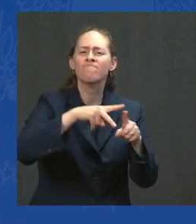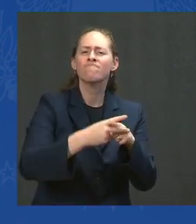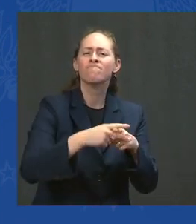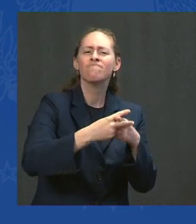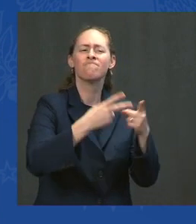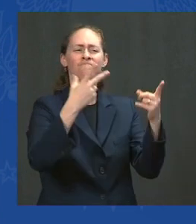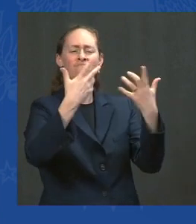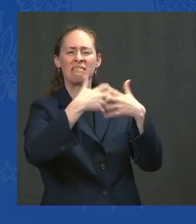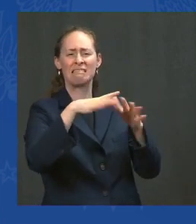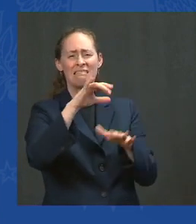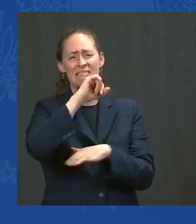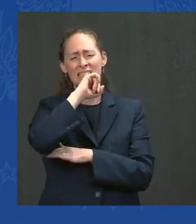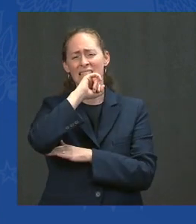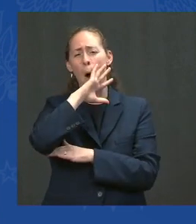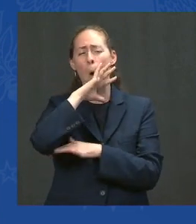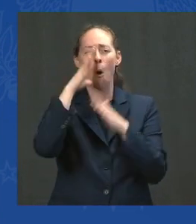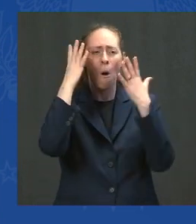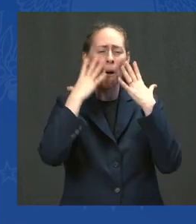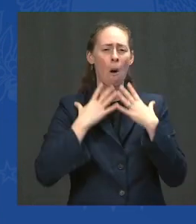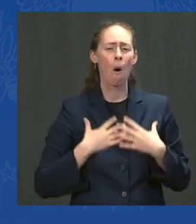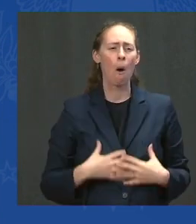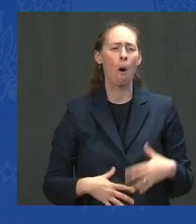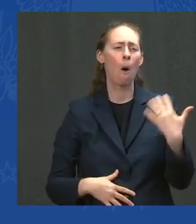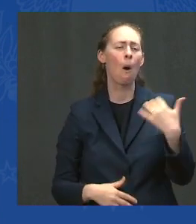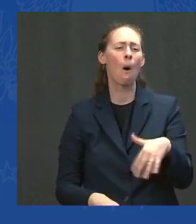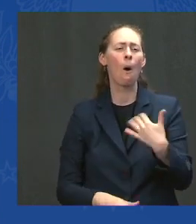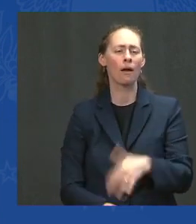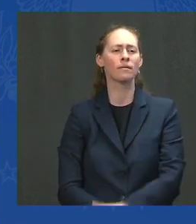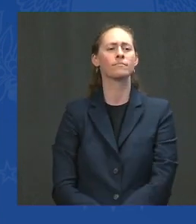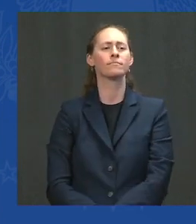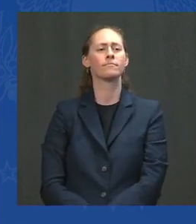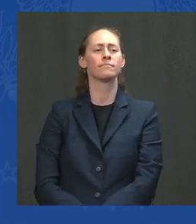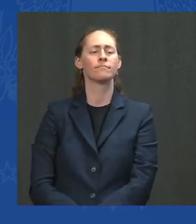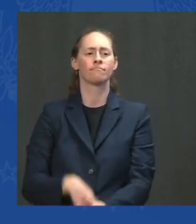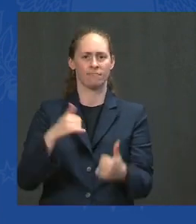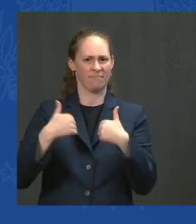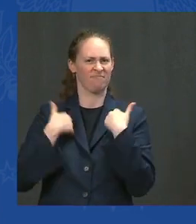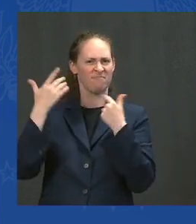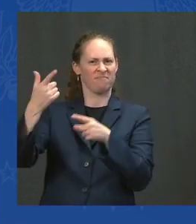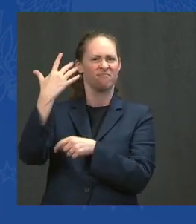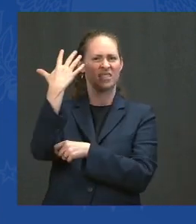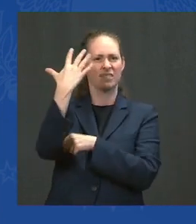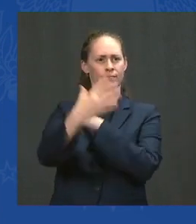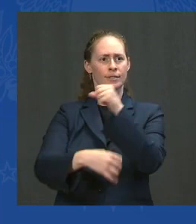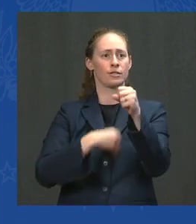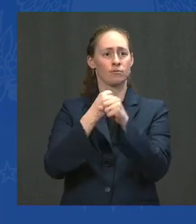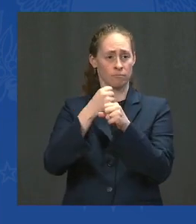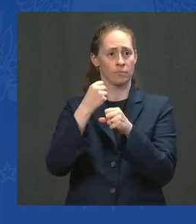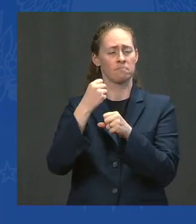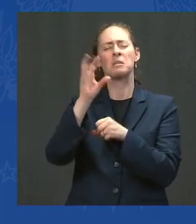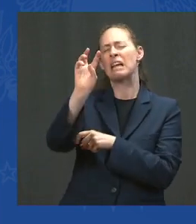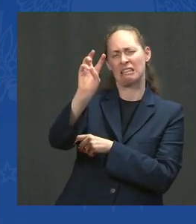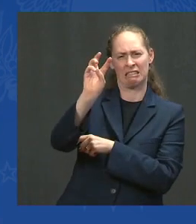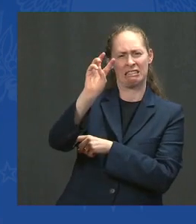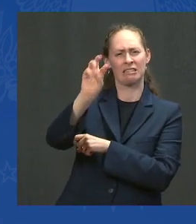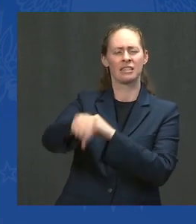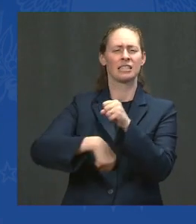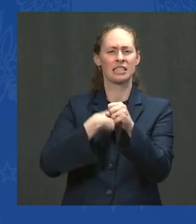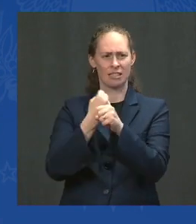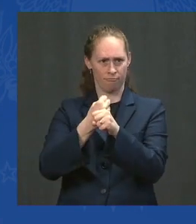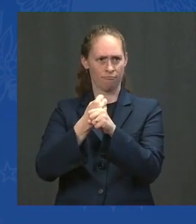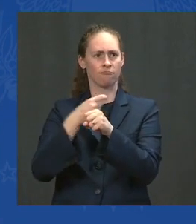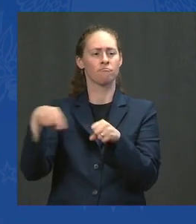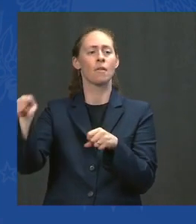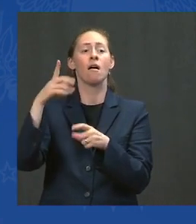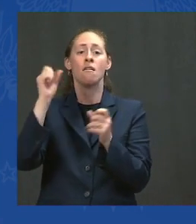where we get to the place after 5 years we could afford to buy a small house, actually 6 years. My dad used to